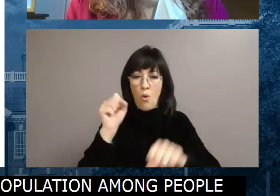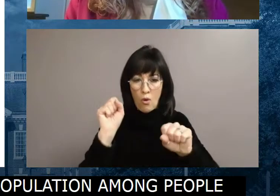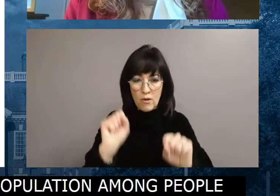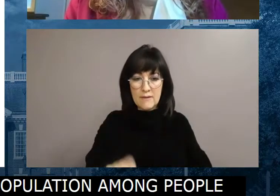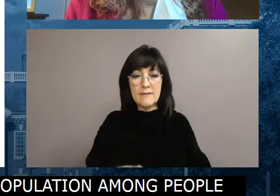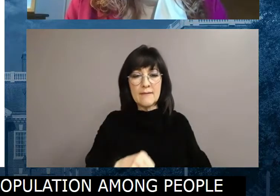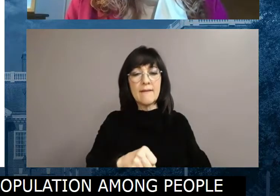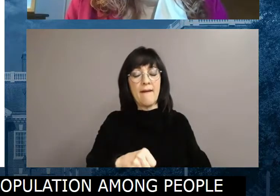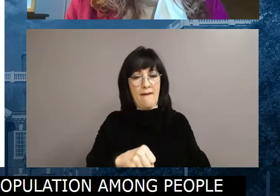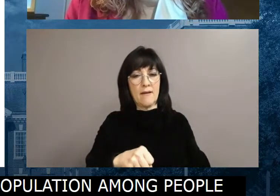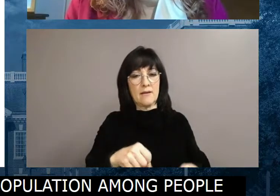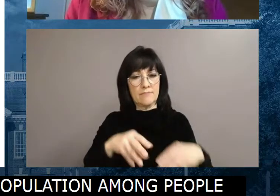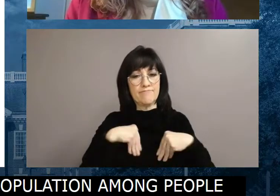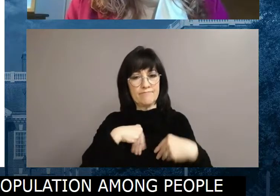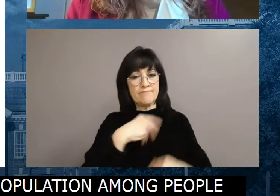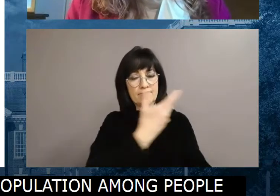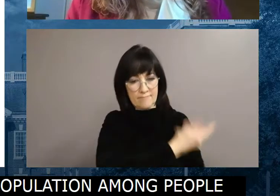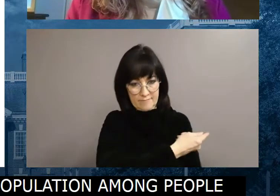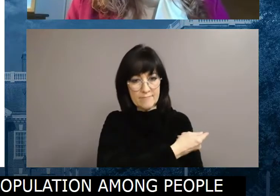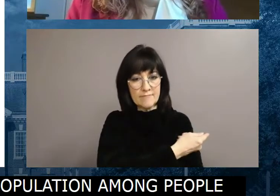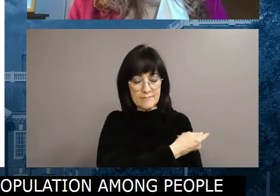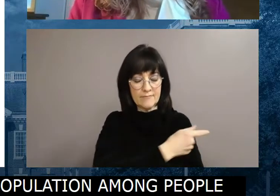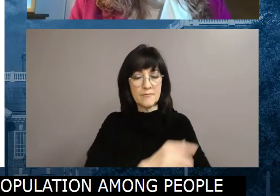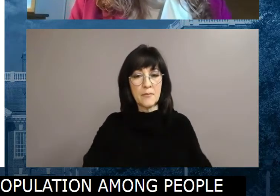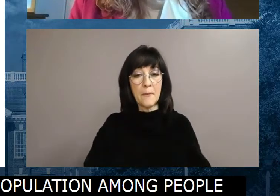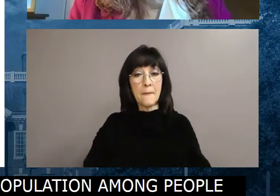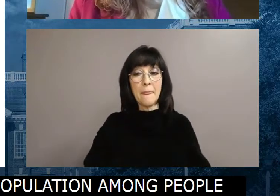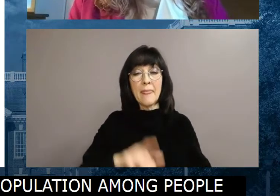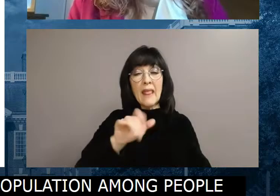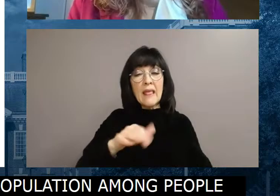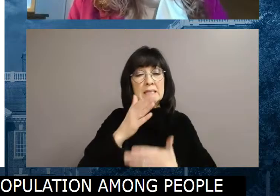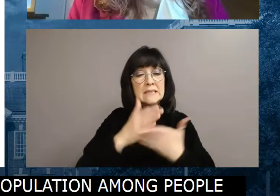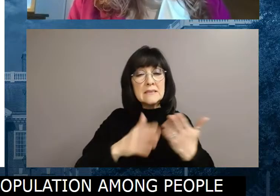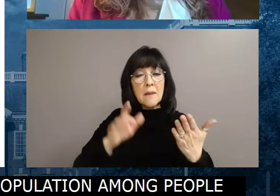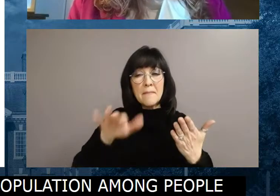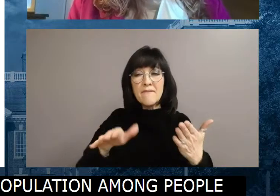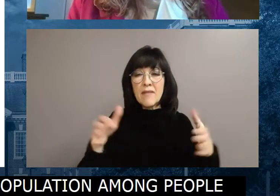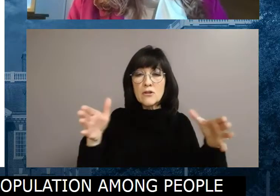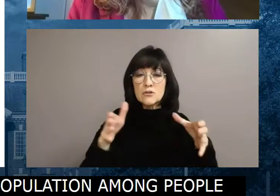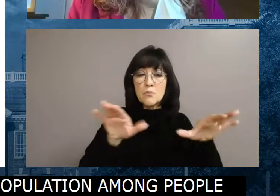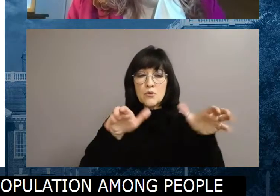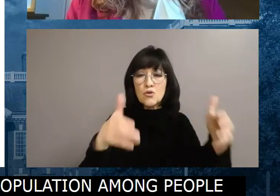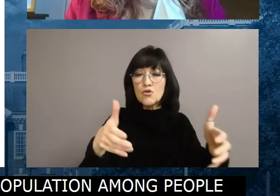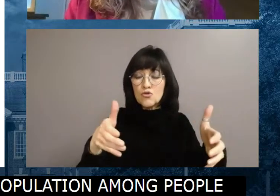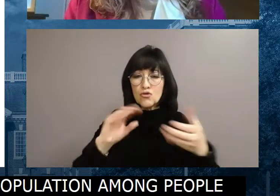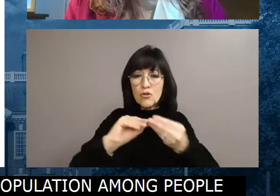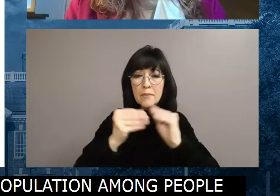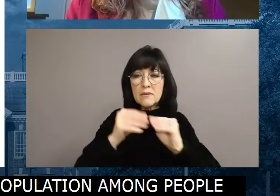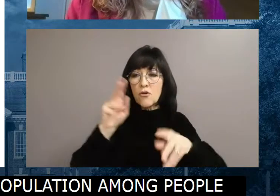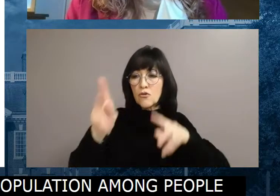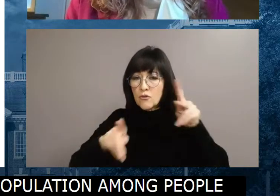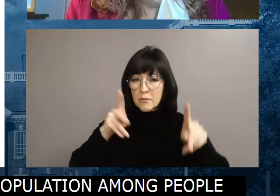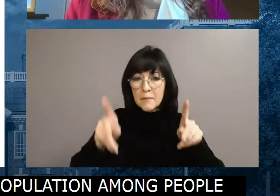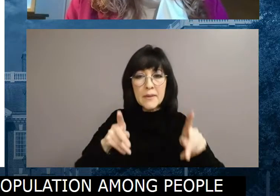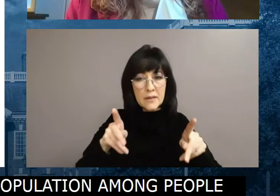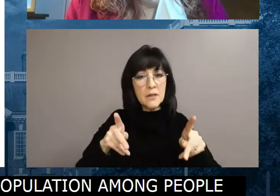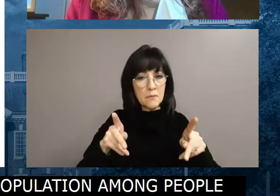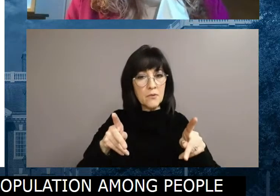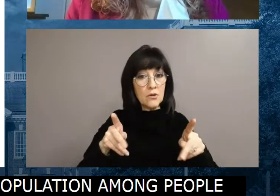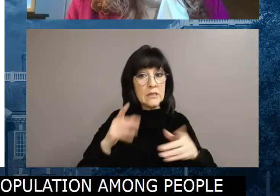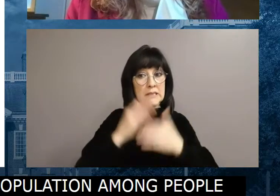ground in that those within our minority groups were getting vaccinations faster